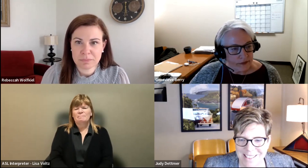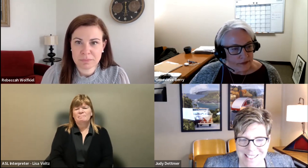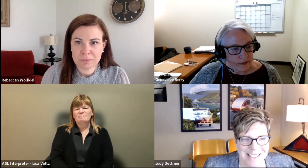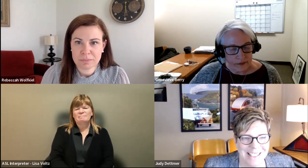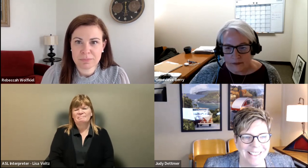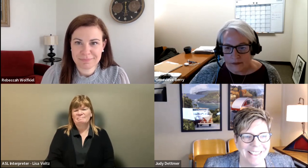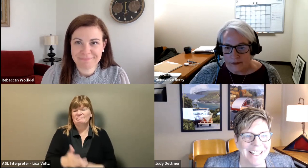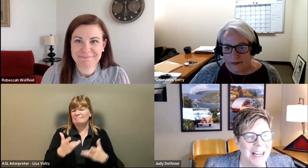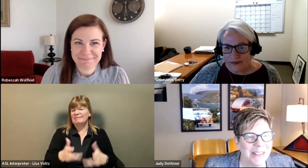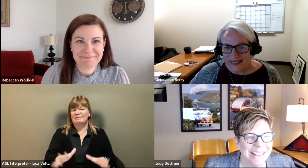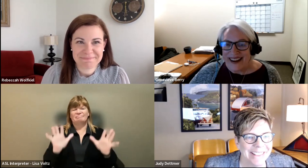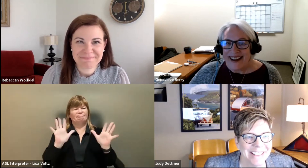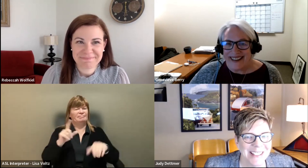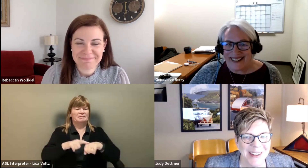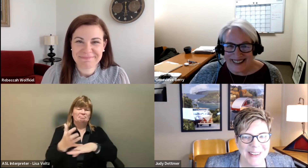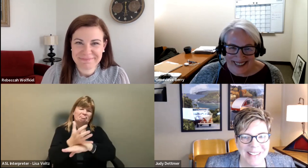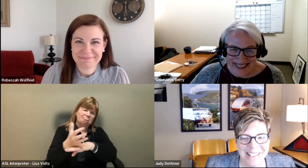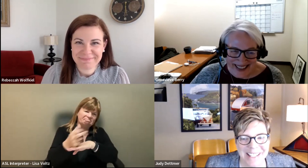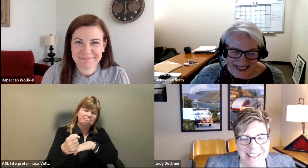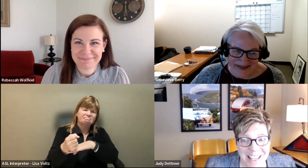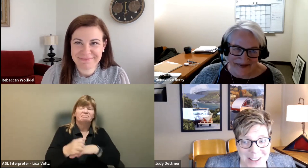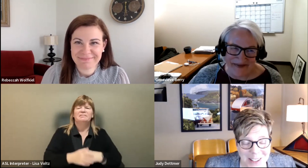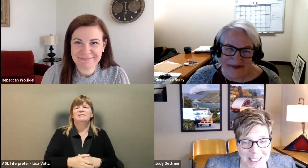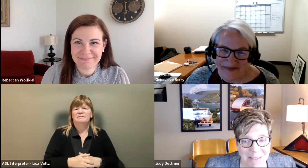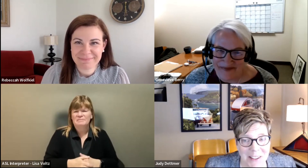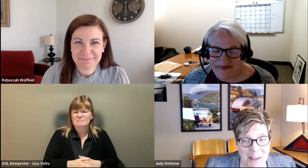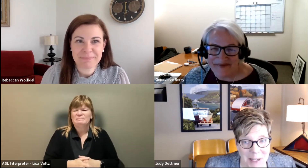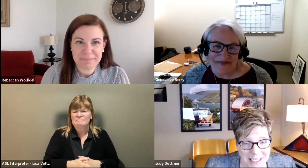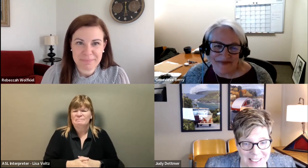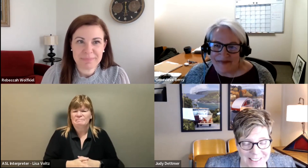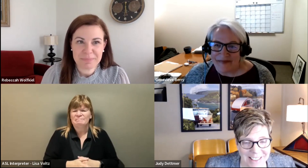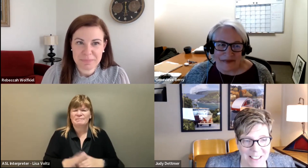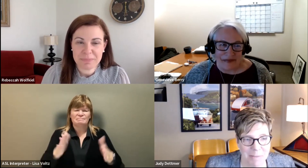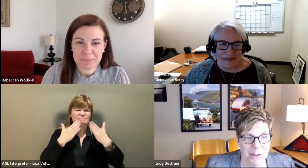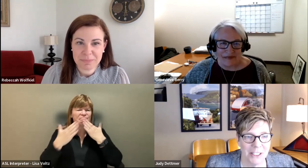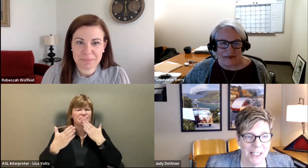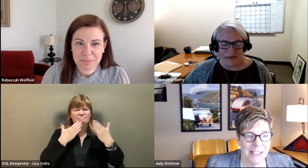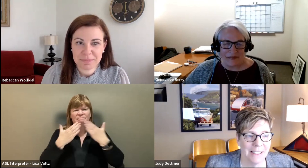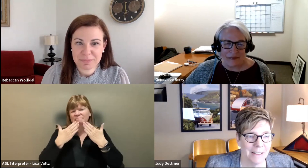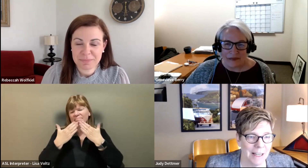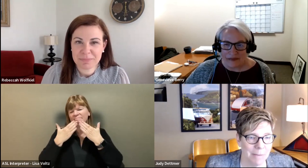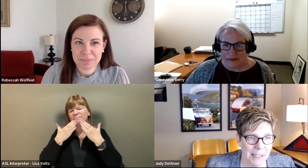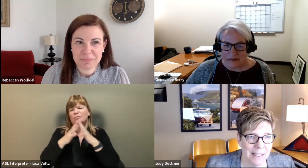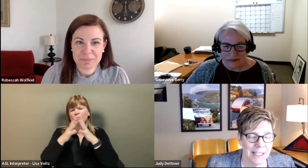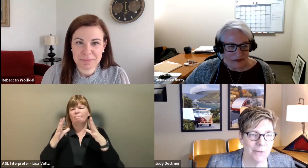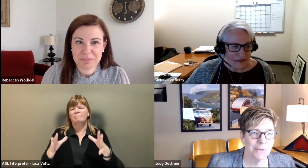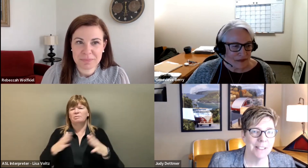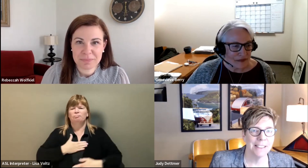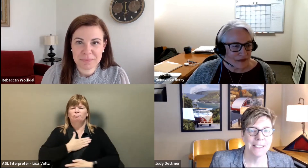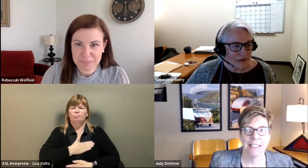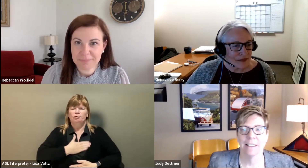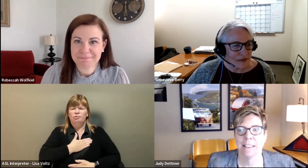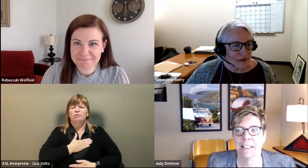honestly, that takes us to the end of the time here. So thank you all again very much. Appreciate it. And Becky, thanks